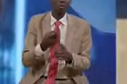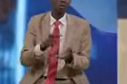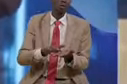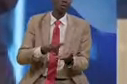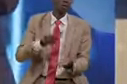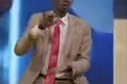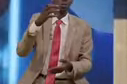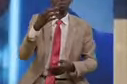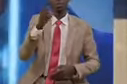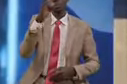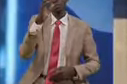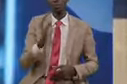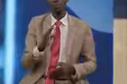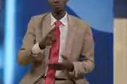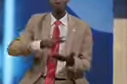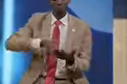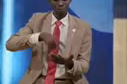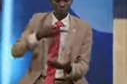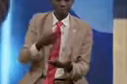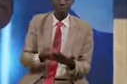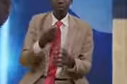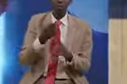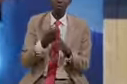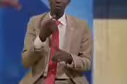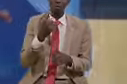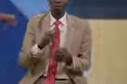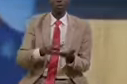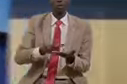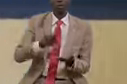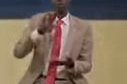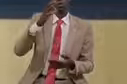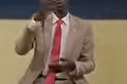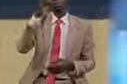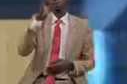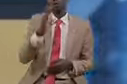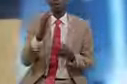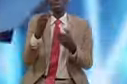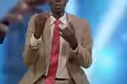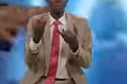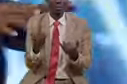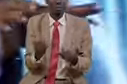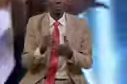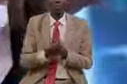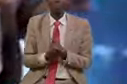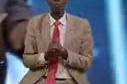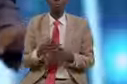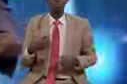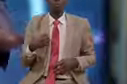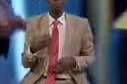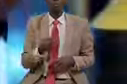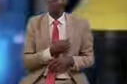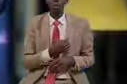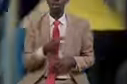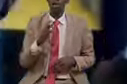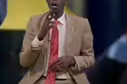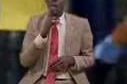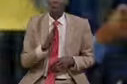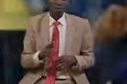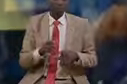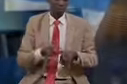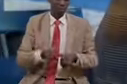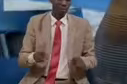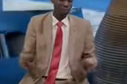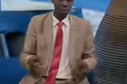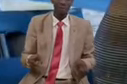the glory of God. Come short of the glory of God. Now, we are of different heights and of